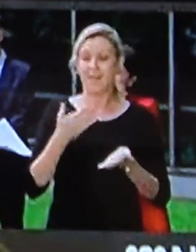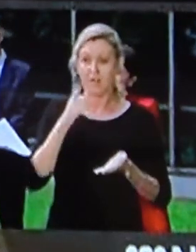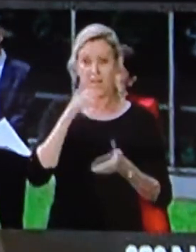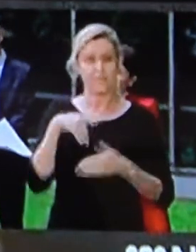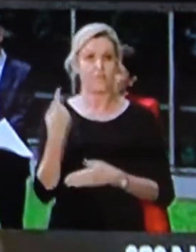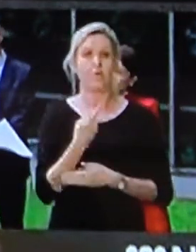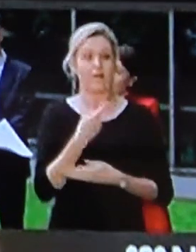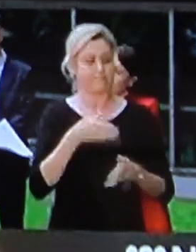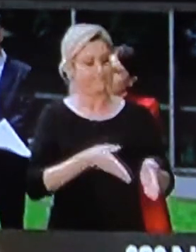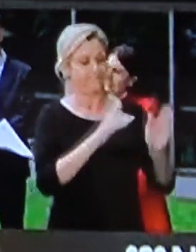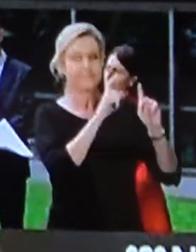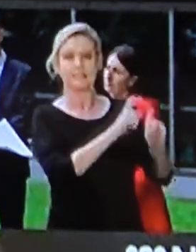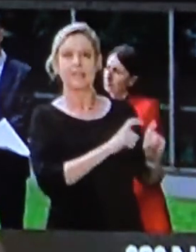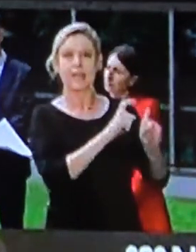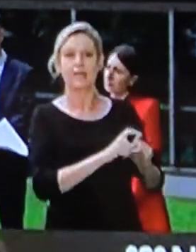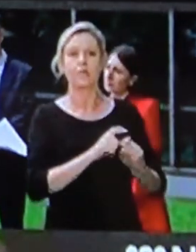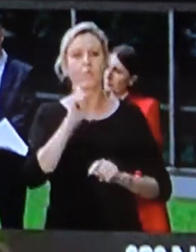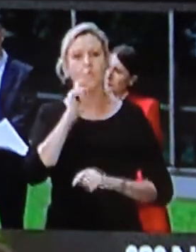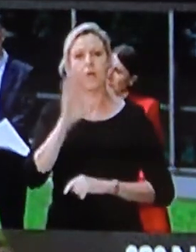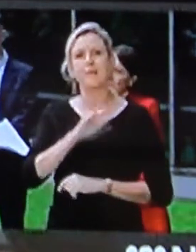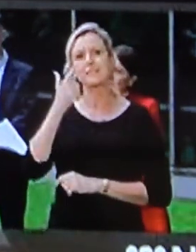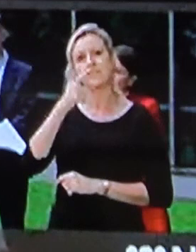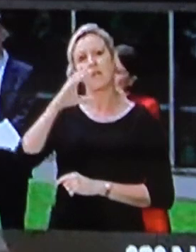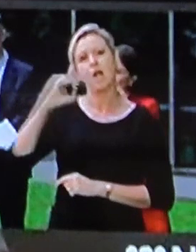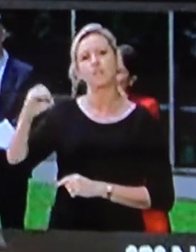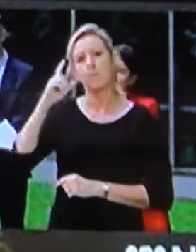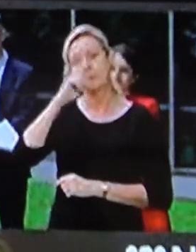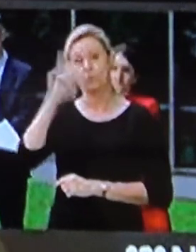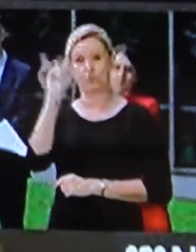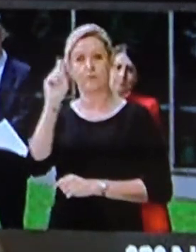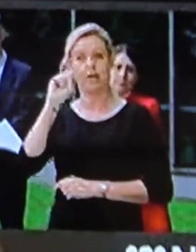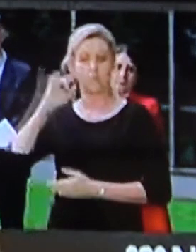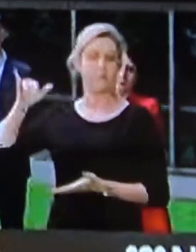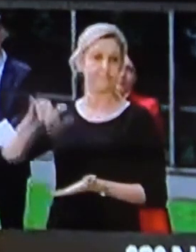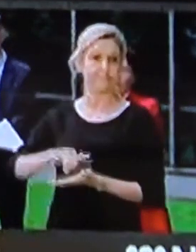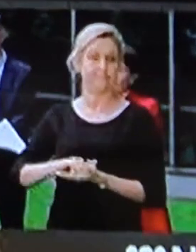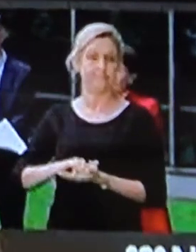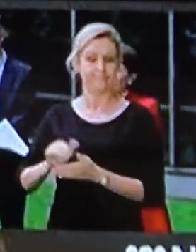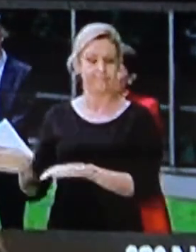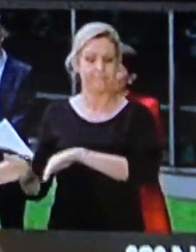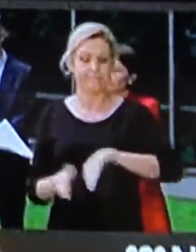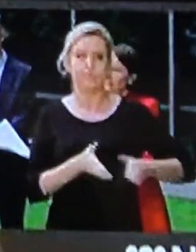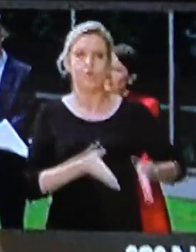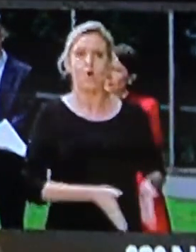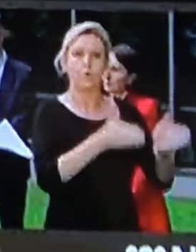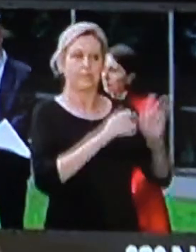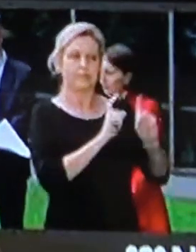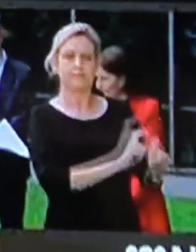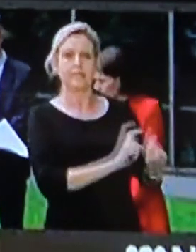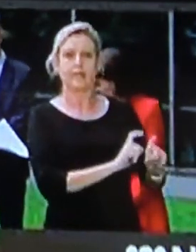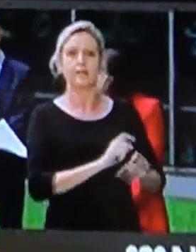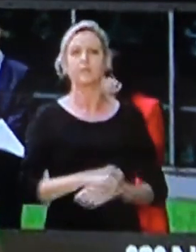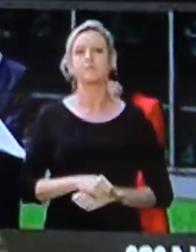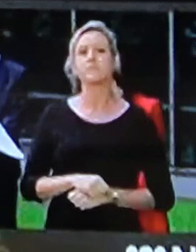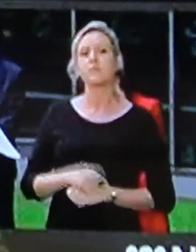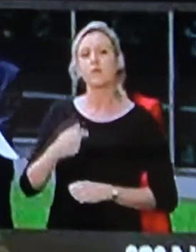isolation. We've got approximately another 700 people coming in today. I spent most of yesterday reviewing our processes around